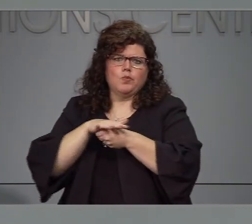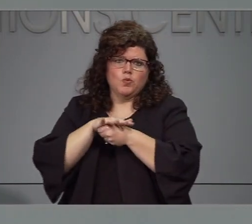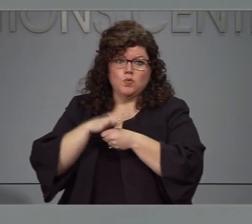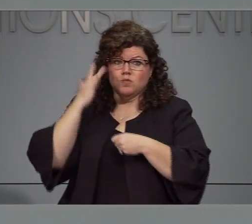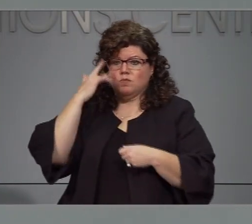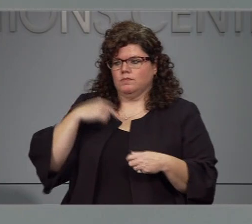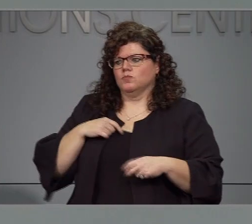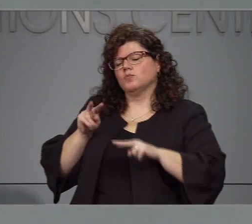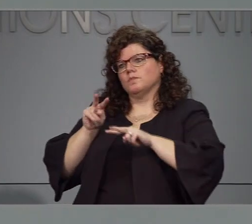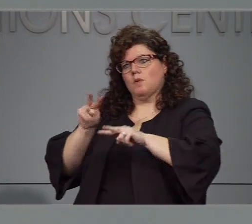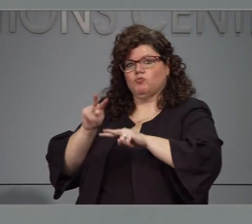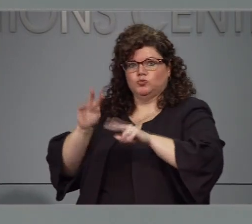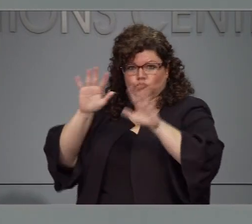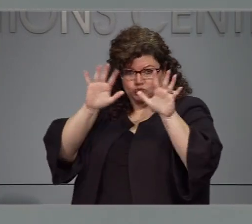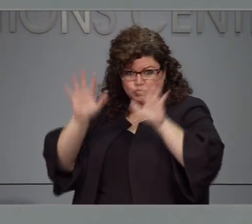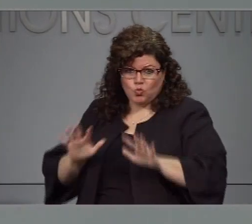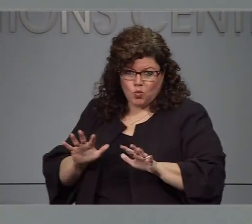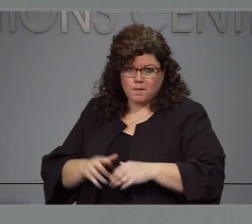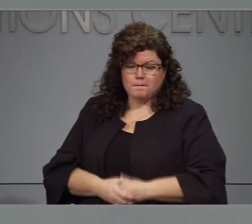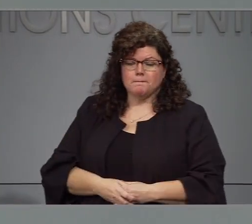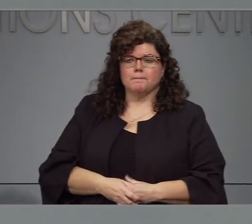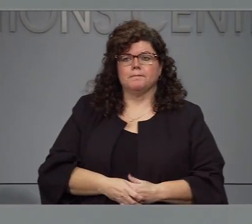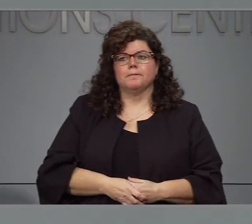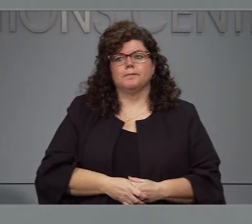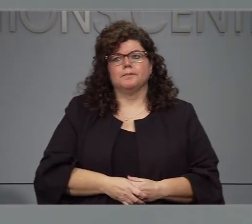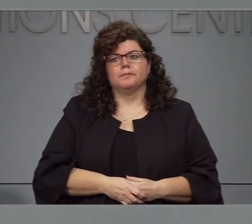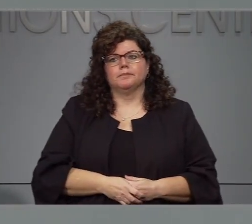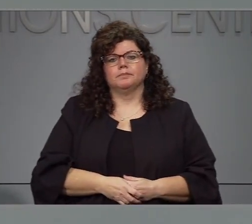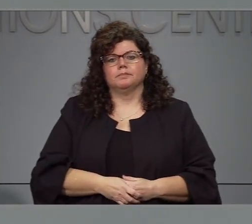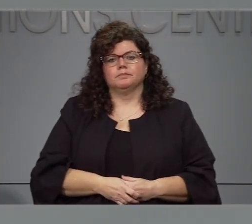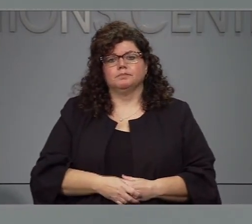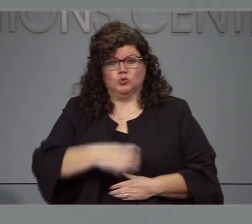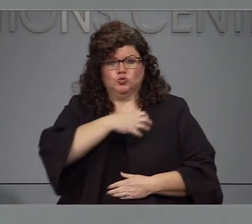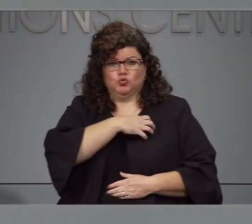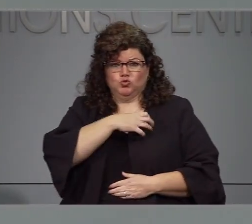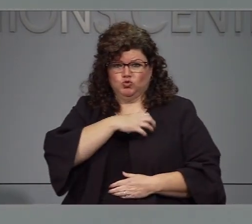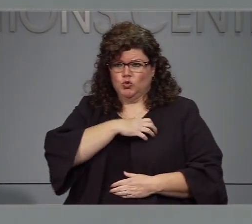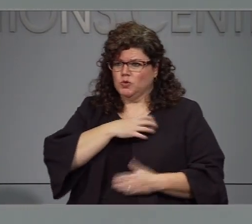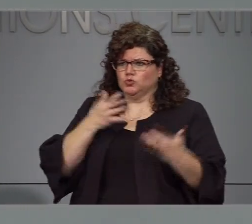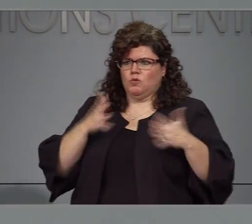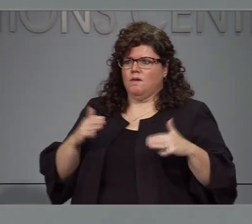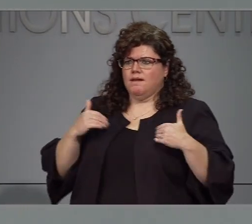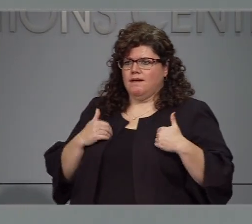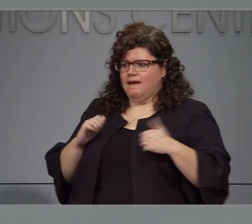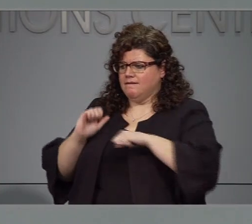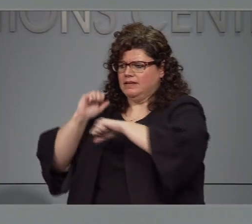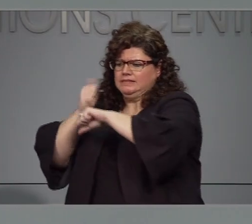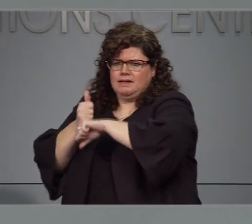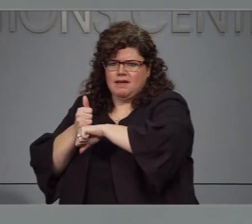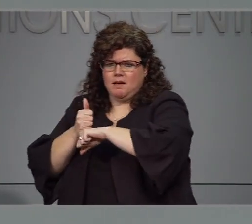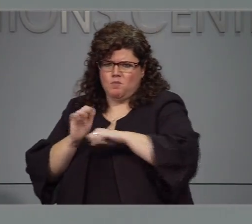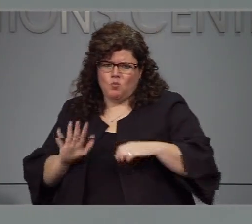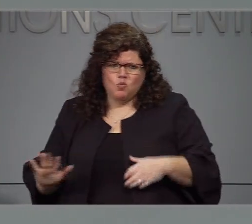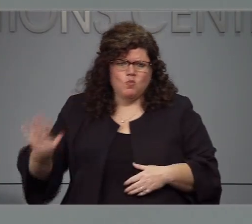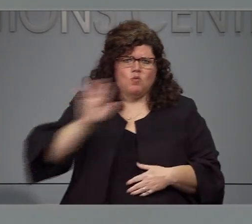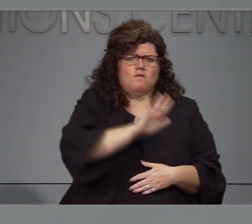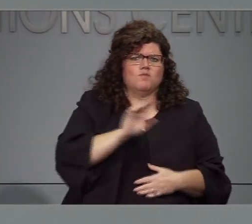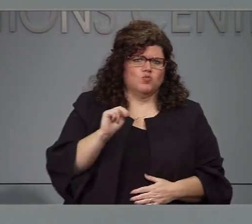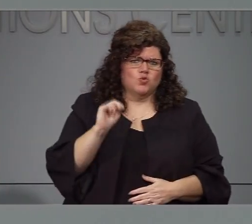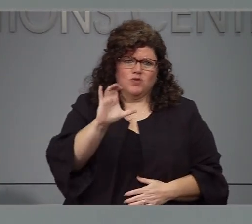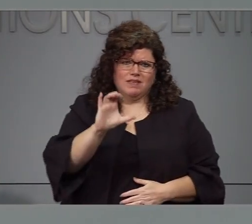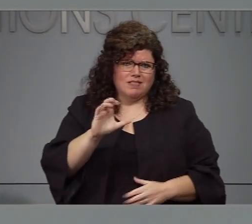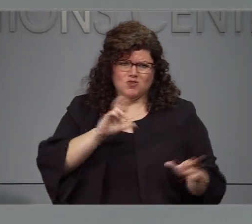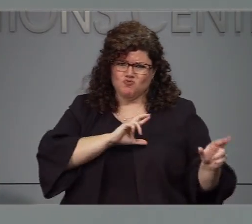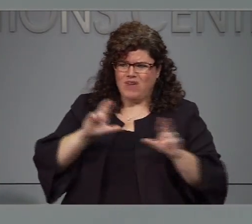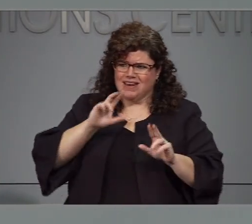monitor the storm's path. Troopers are strategically positioned across the state, ready to respond at a moment's